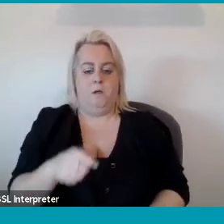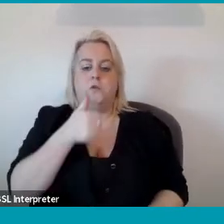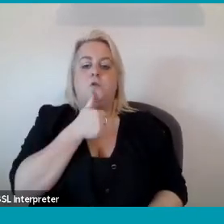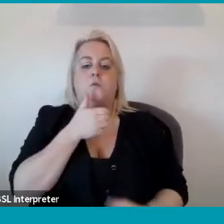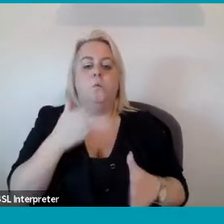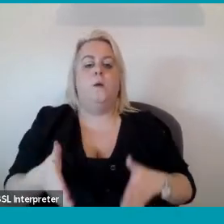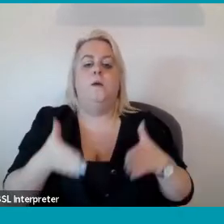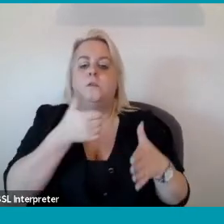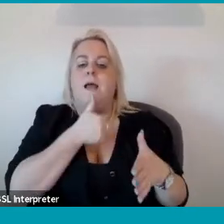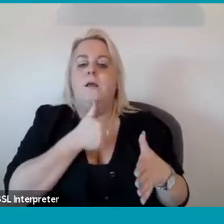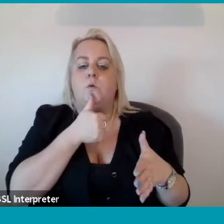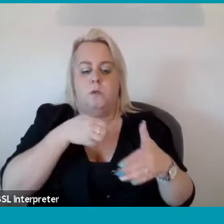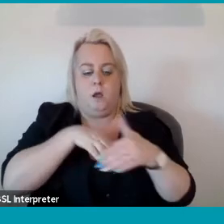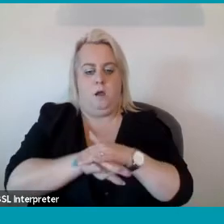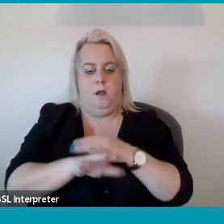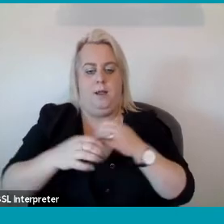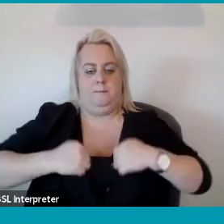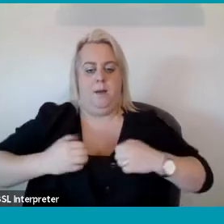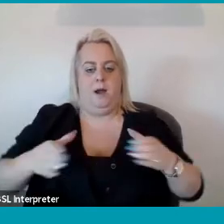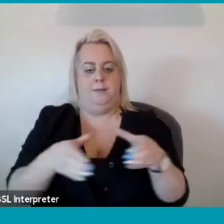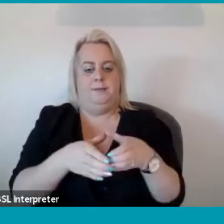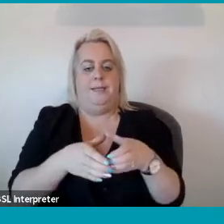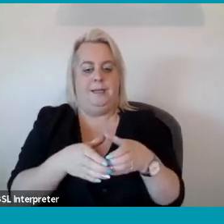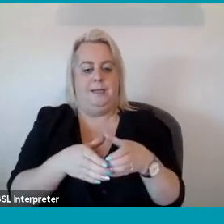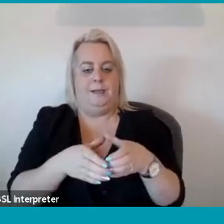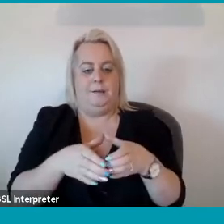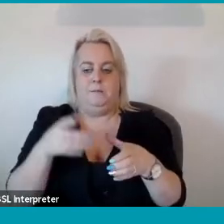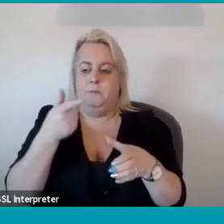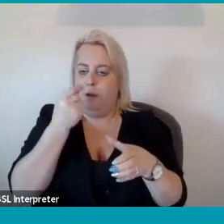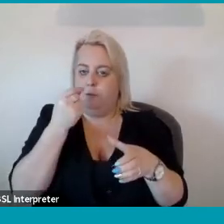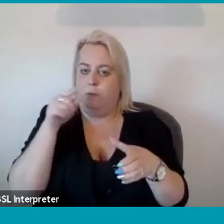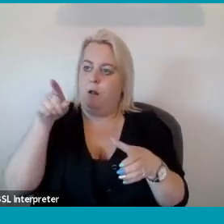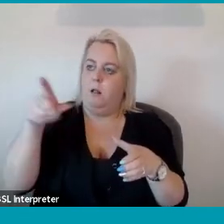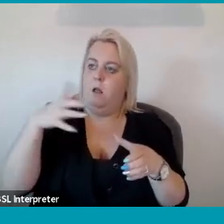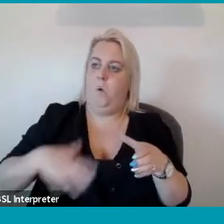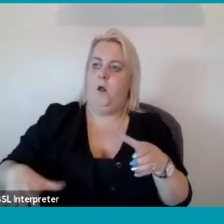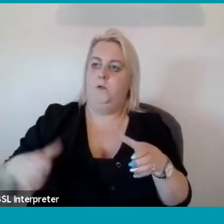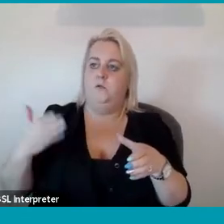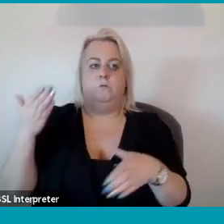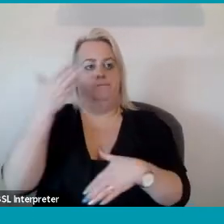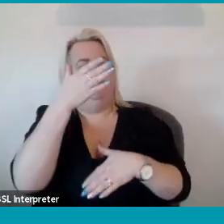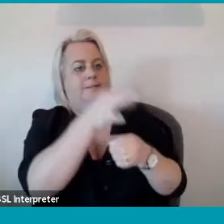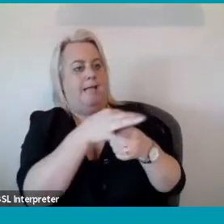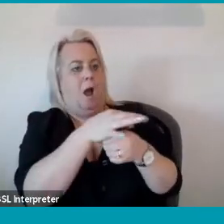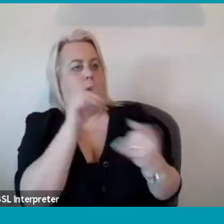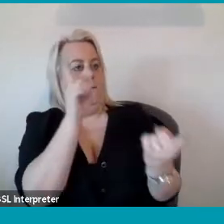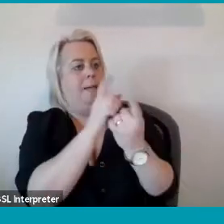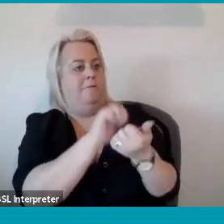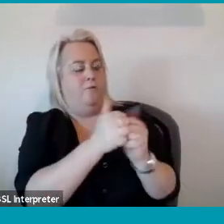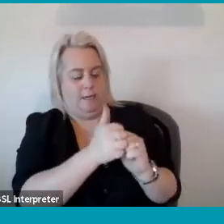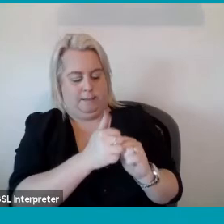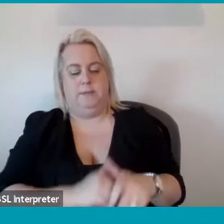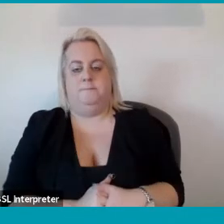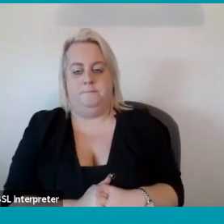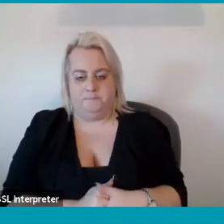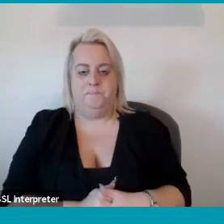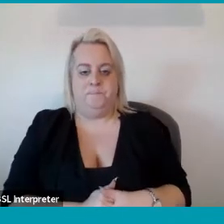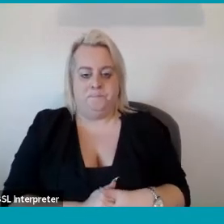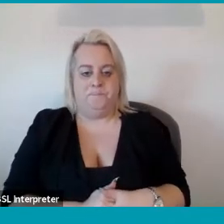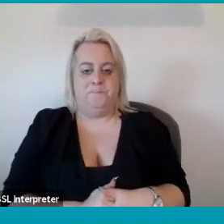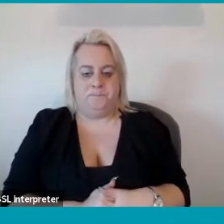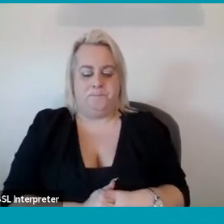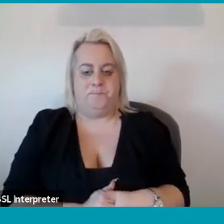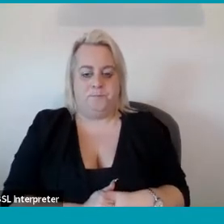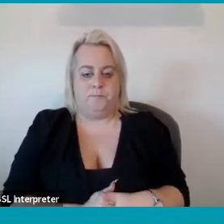user. Let's say they want to go into town for some reason to meet a friend, let's say. In order to get